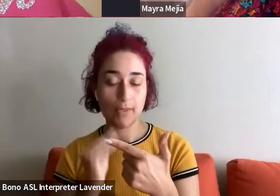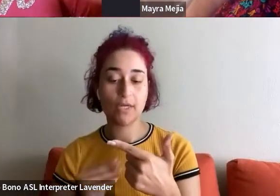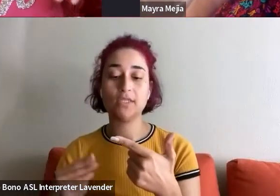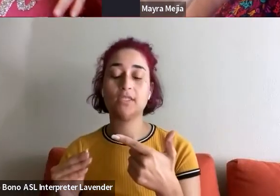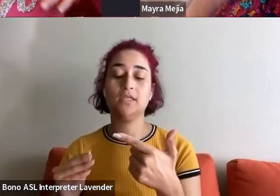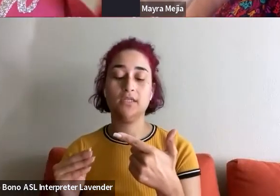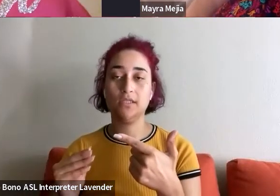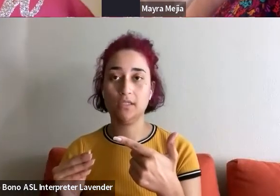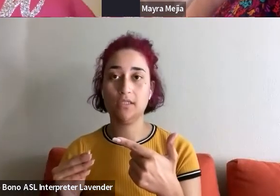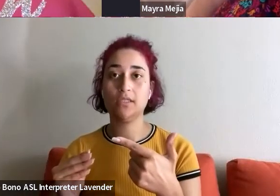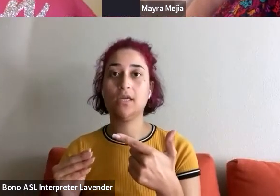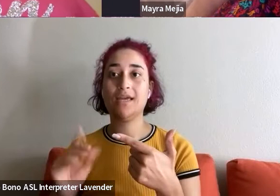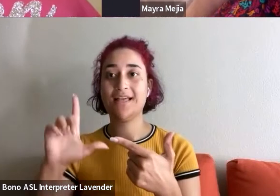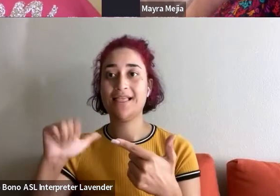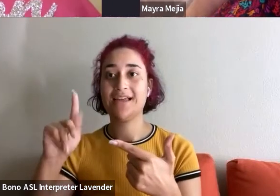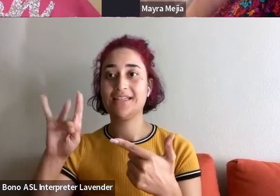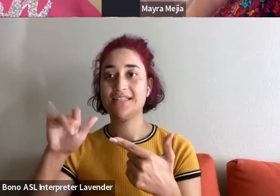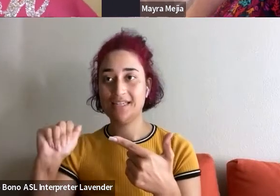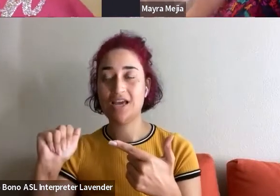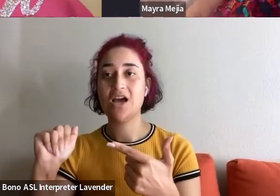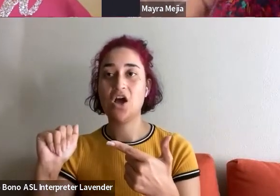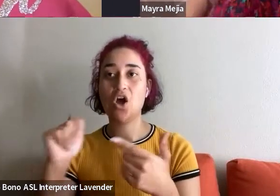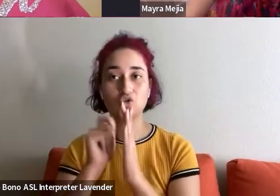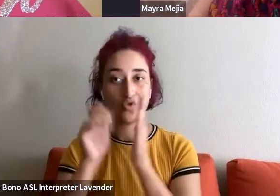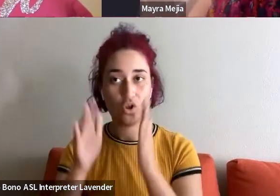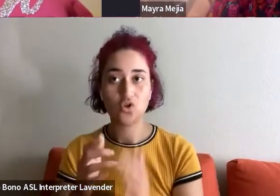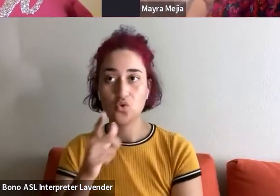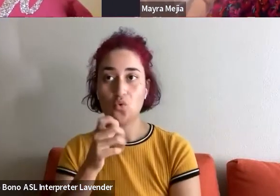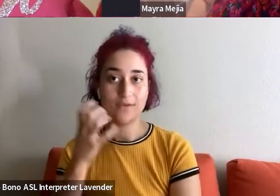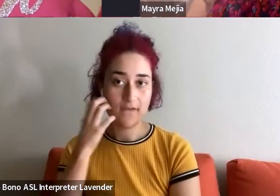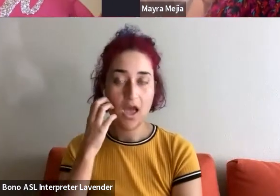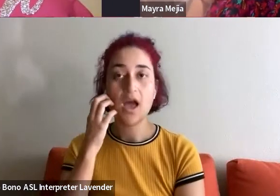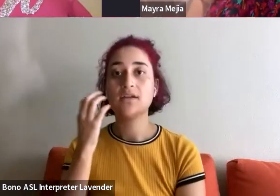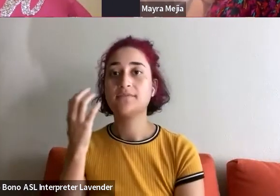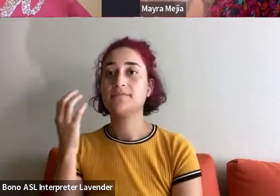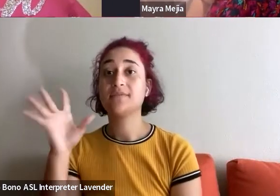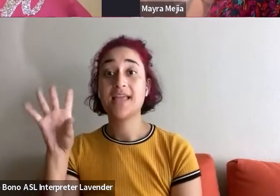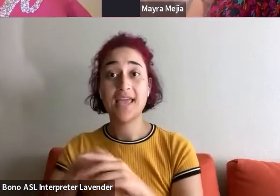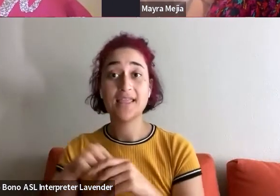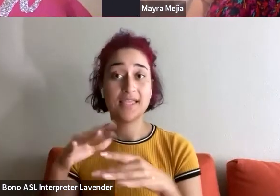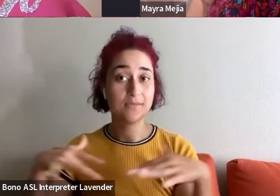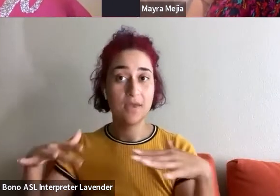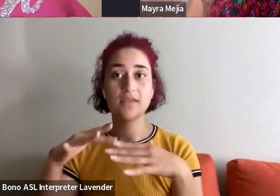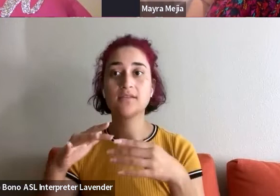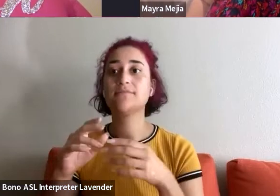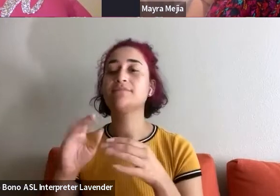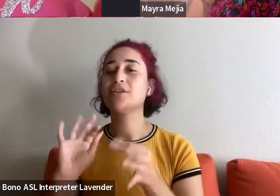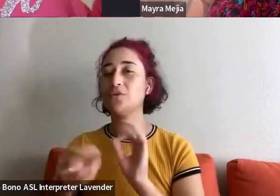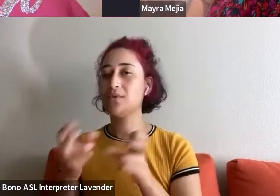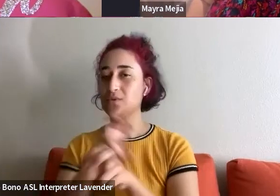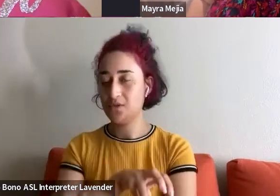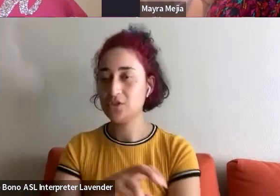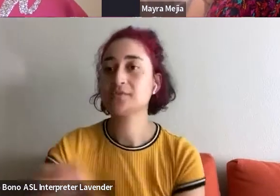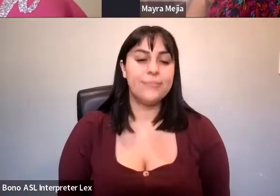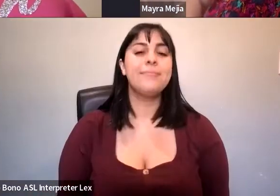a, Latina journalist who's also fat, in this space, because as I don't know if